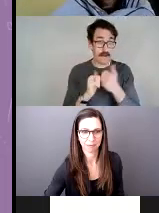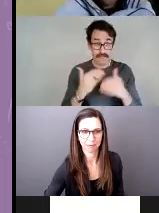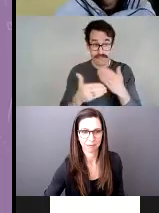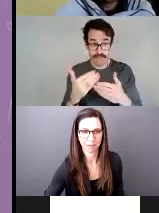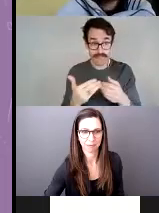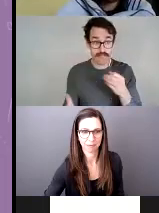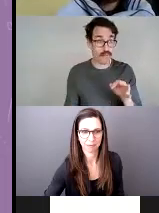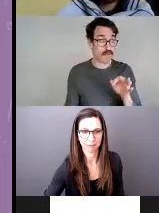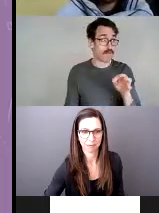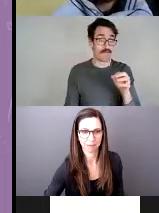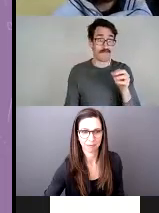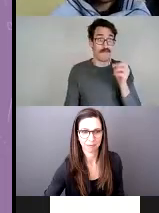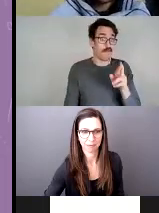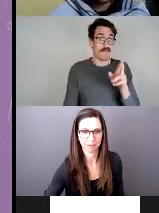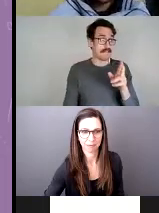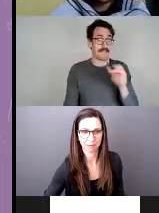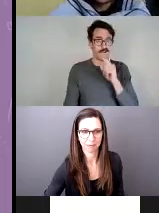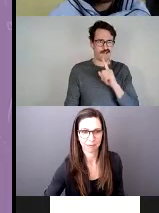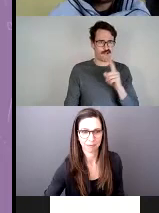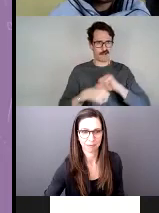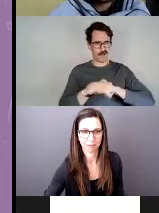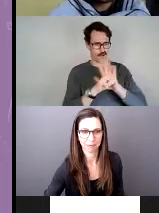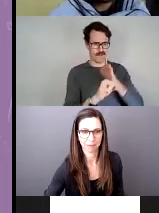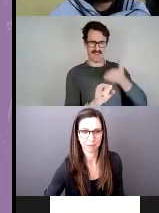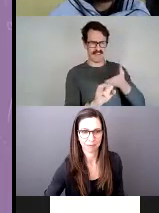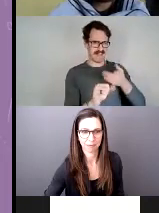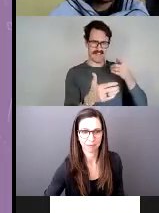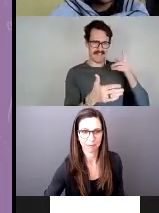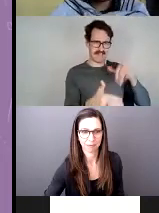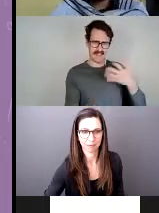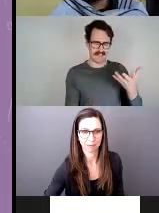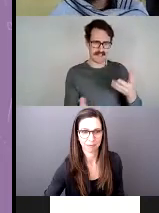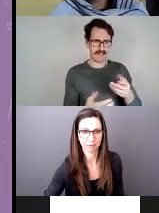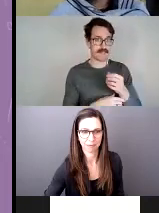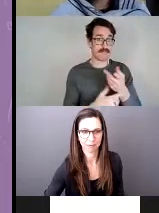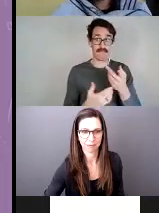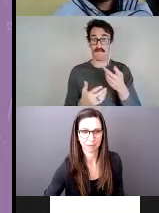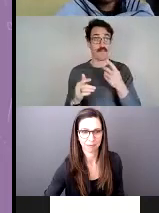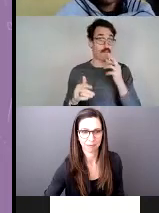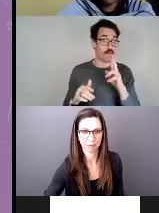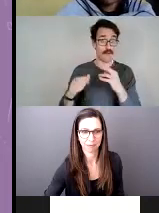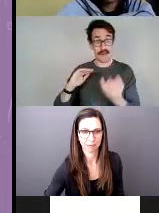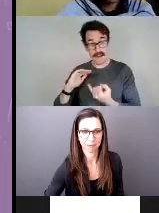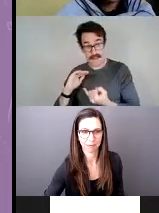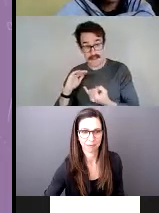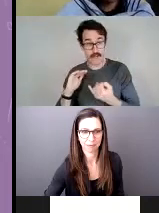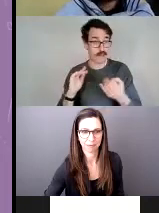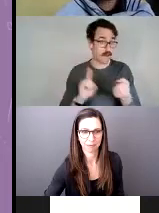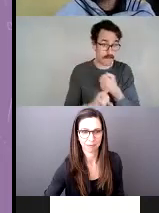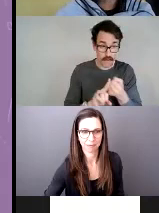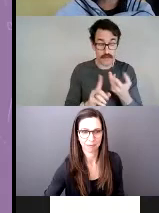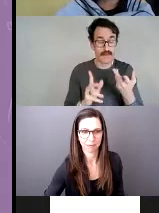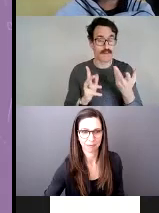with COVID-19 itself, depression, isolation, and of course abuse. If you're living at home with a partner that's abusing